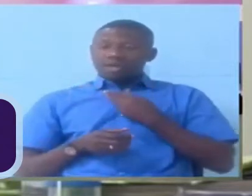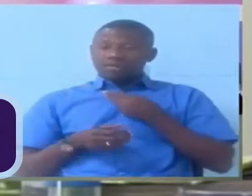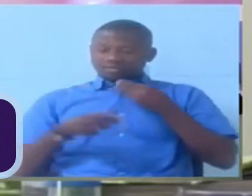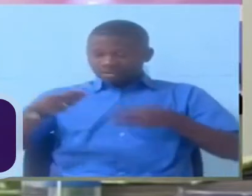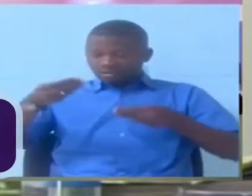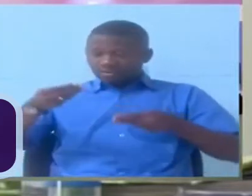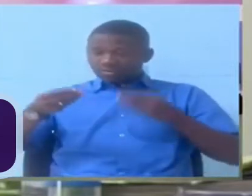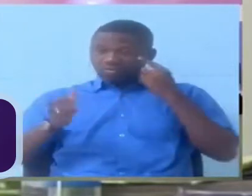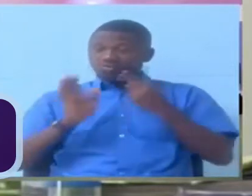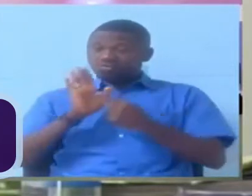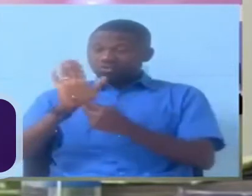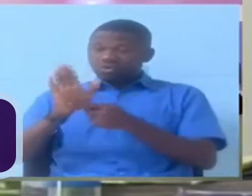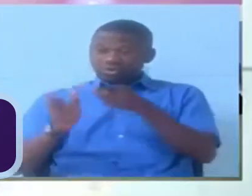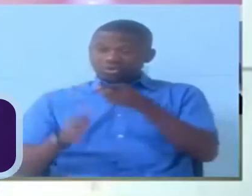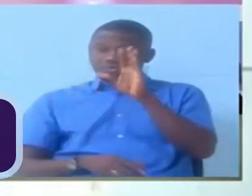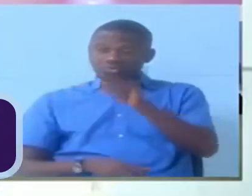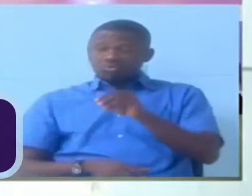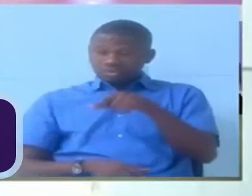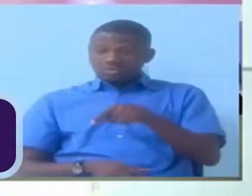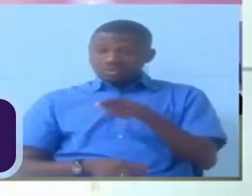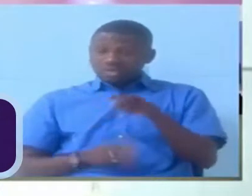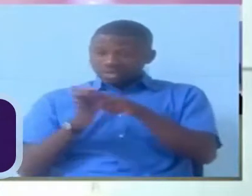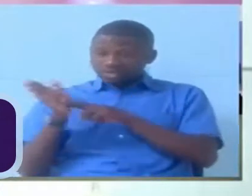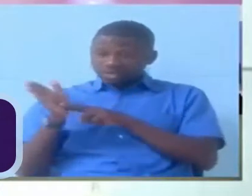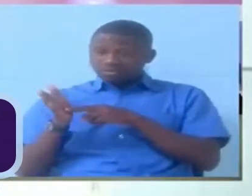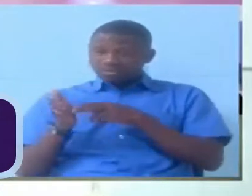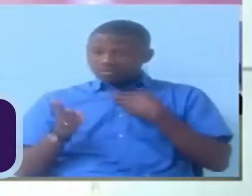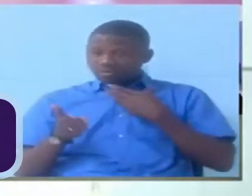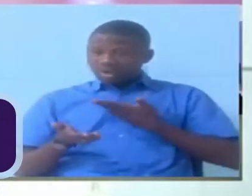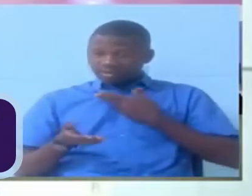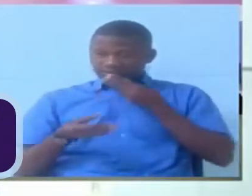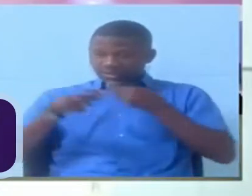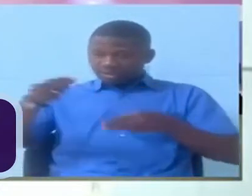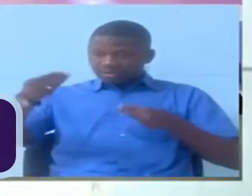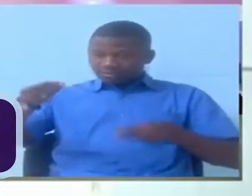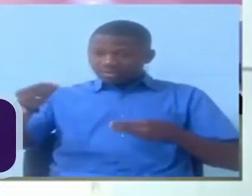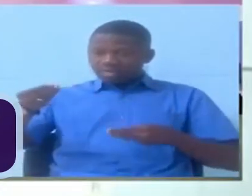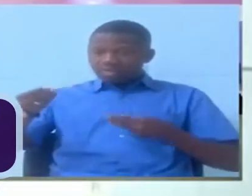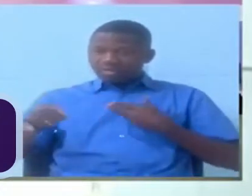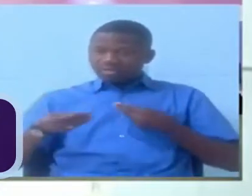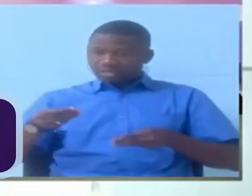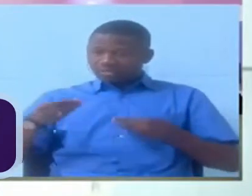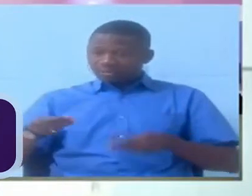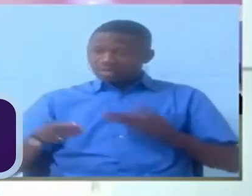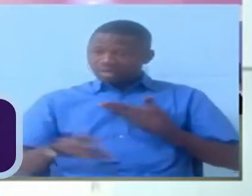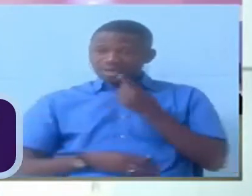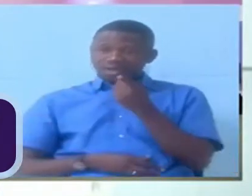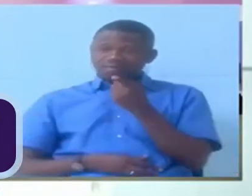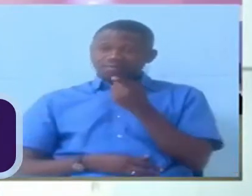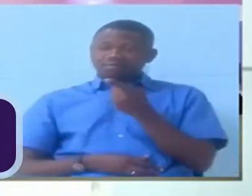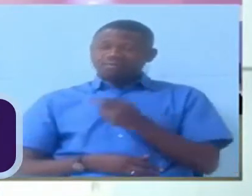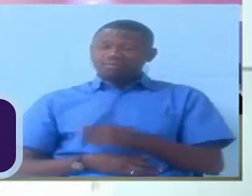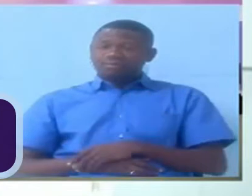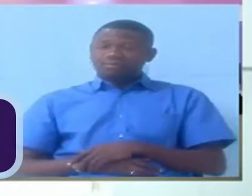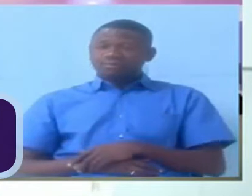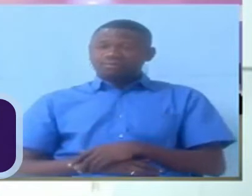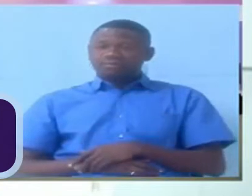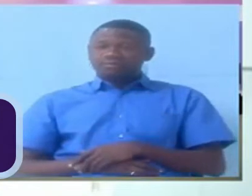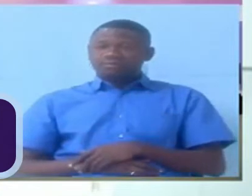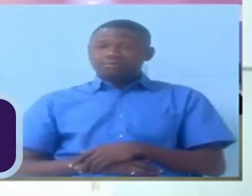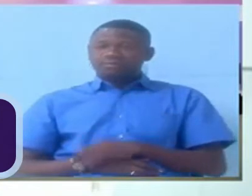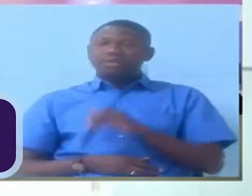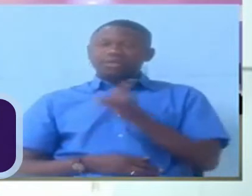It's by aggregate. Kafumi aggregate kome ni era karangal ye mago magi misura yabe kafunyon. Do you